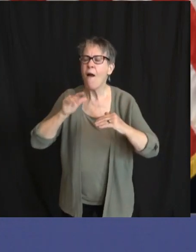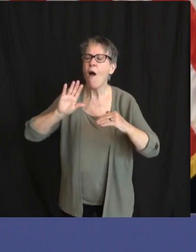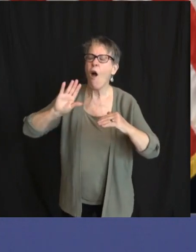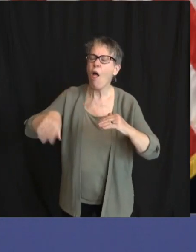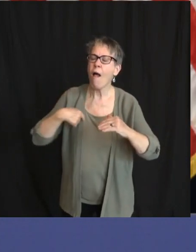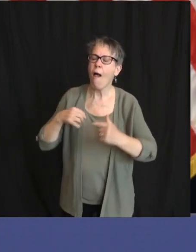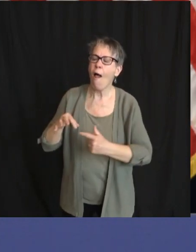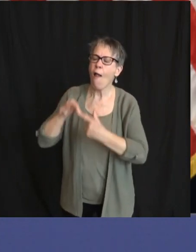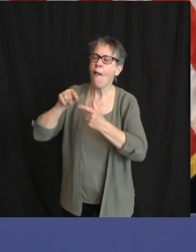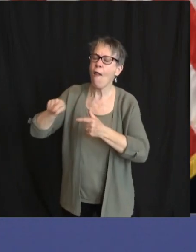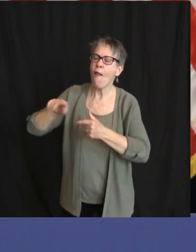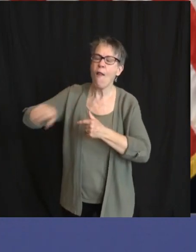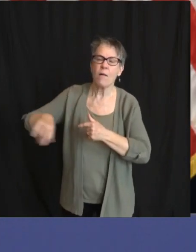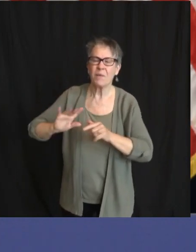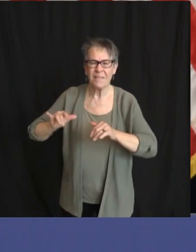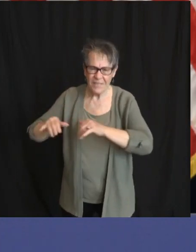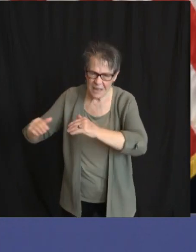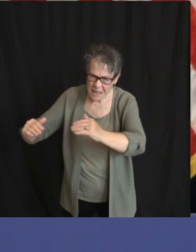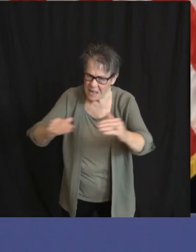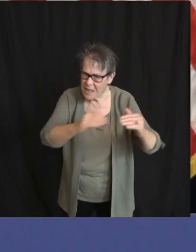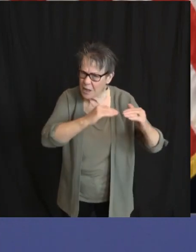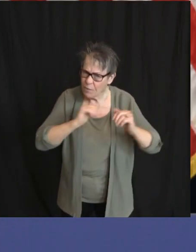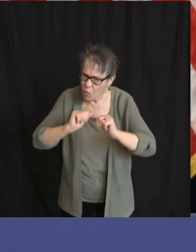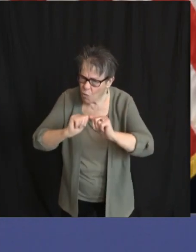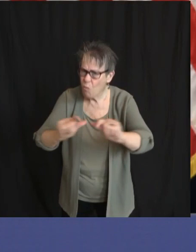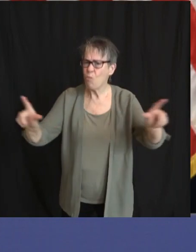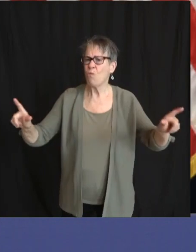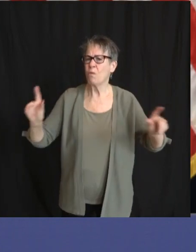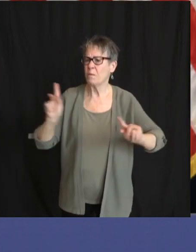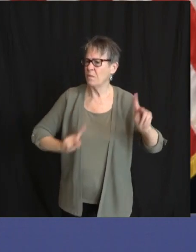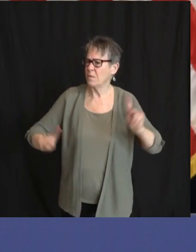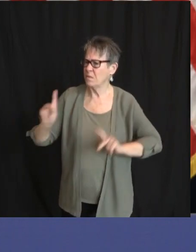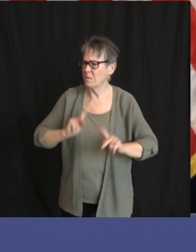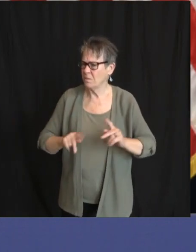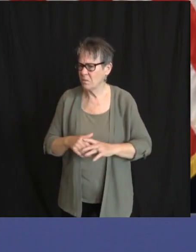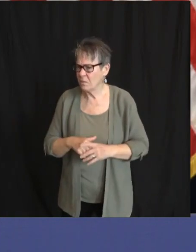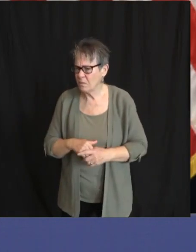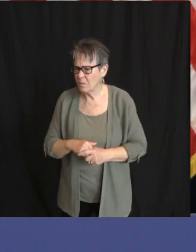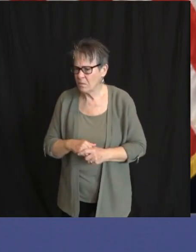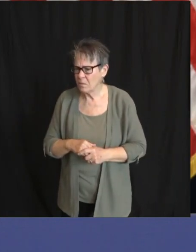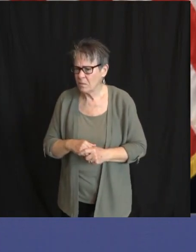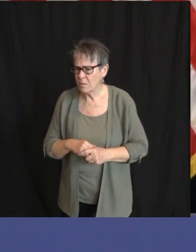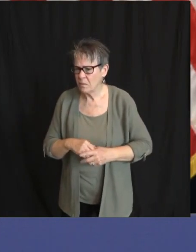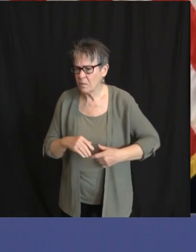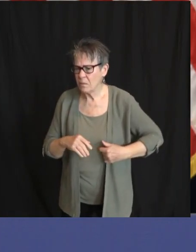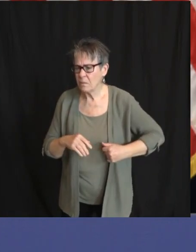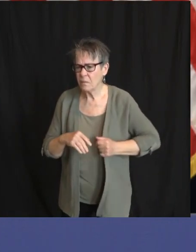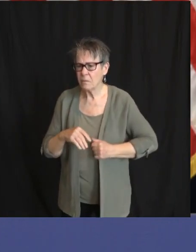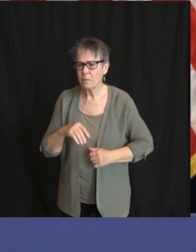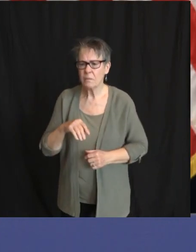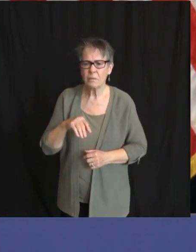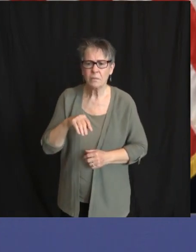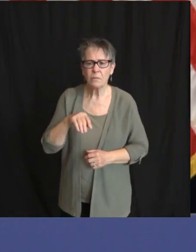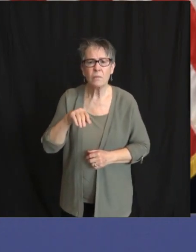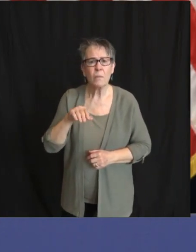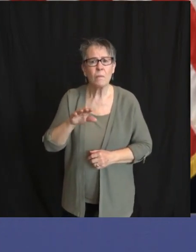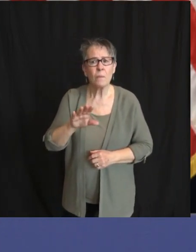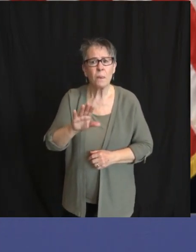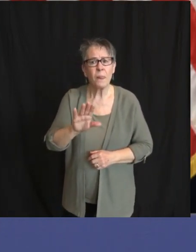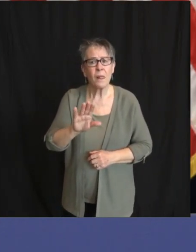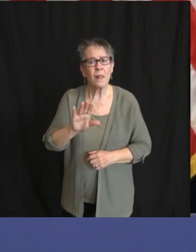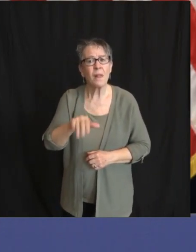unreasonable if the facts present this weekend a picture that is not one that we